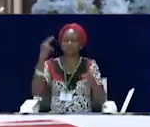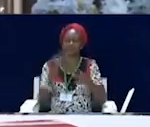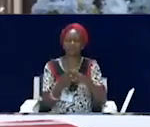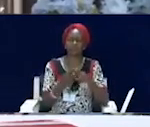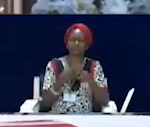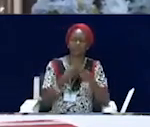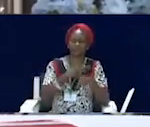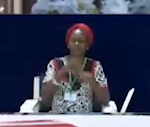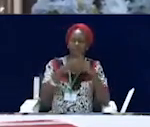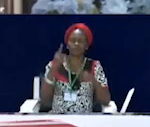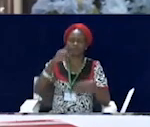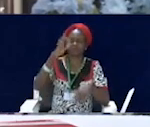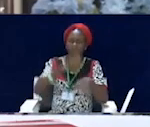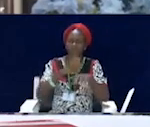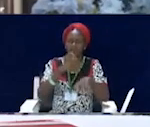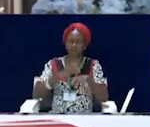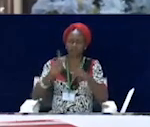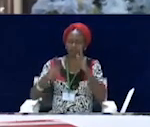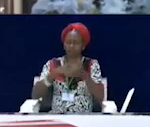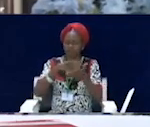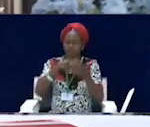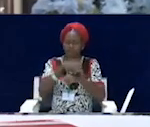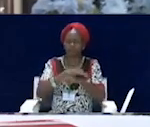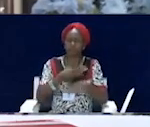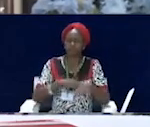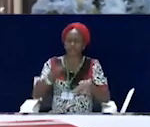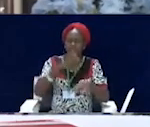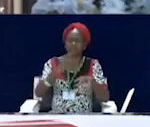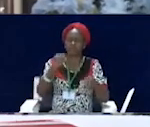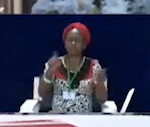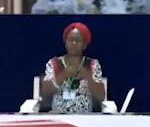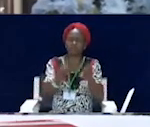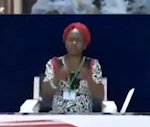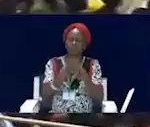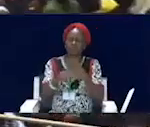And when you are touching people tonight, please touch them also.